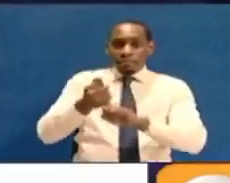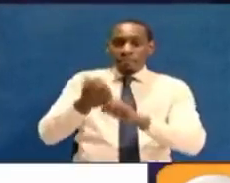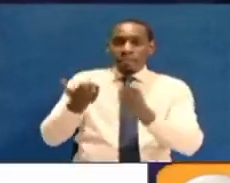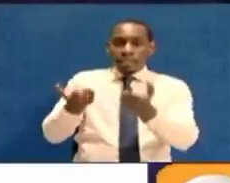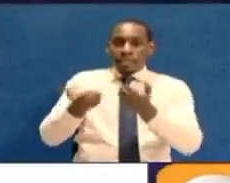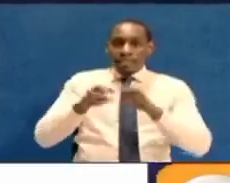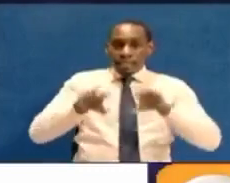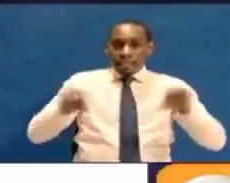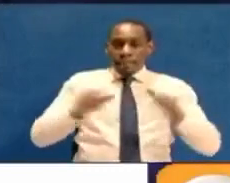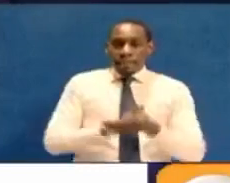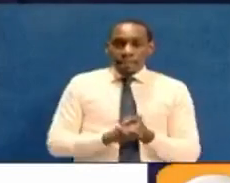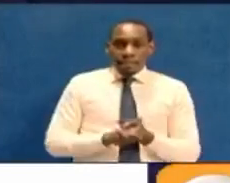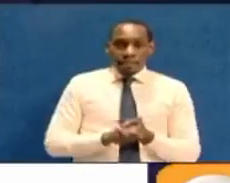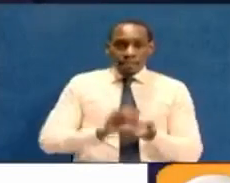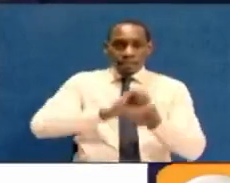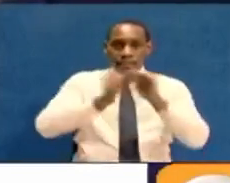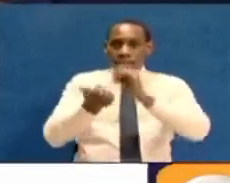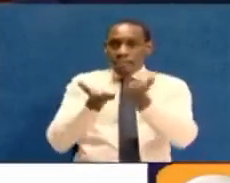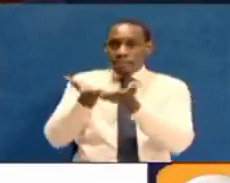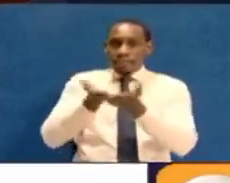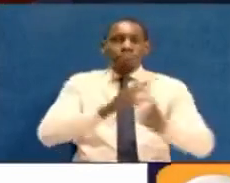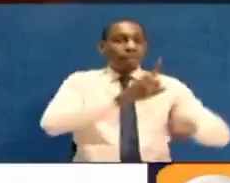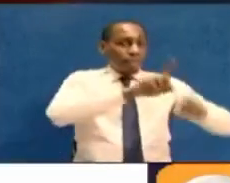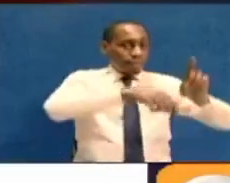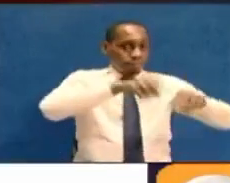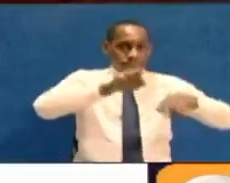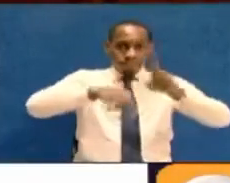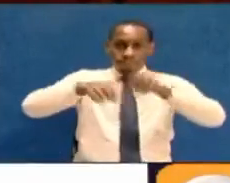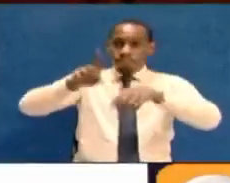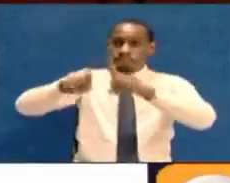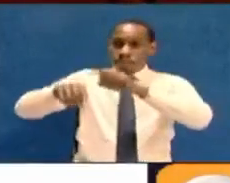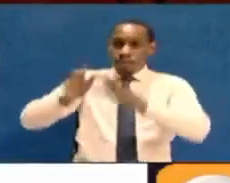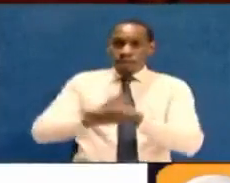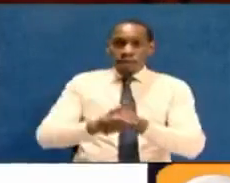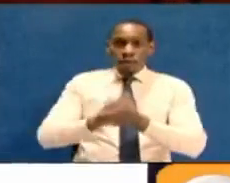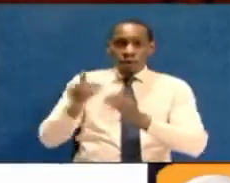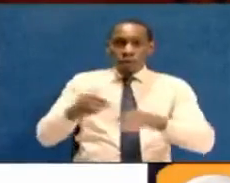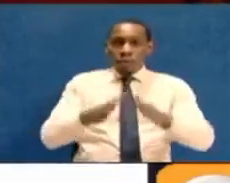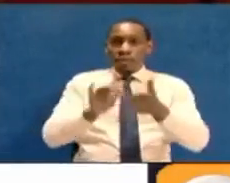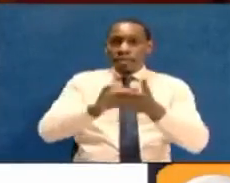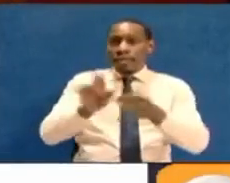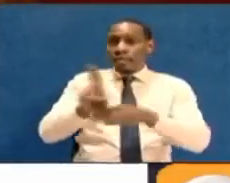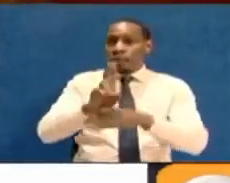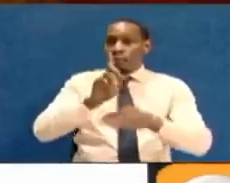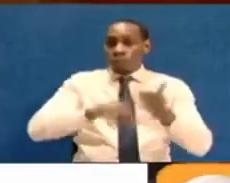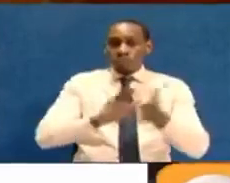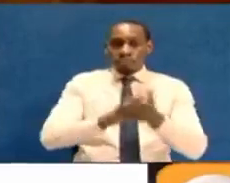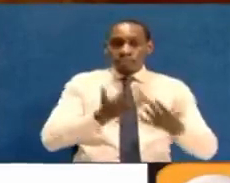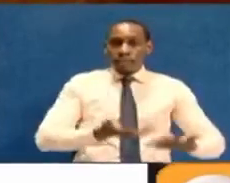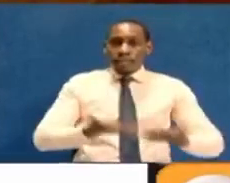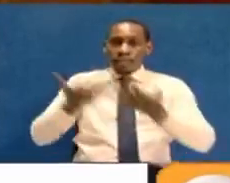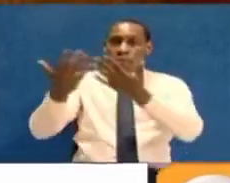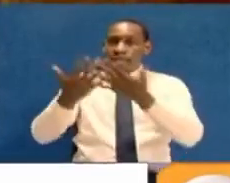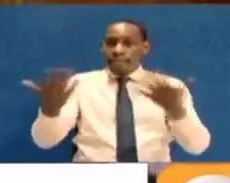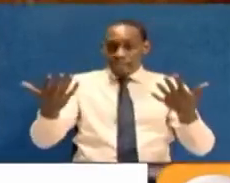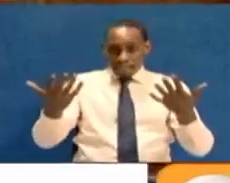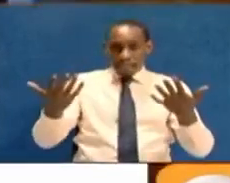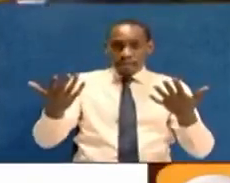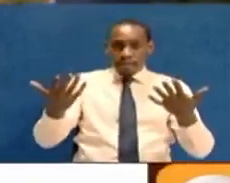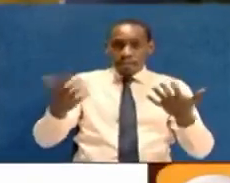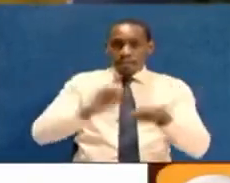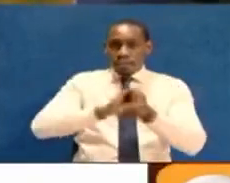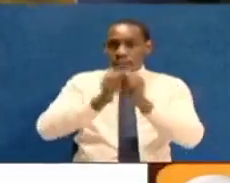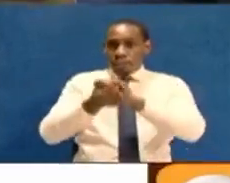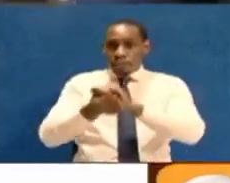So we were trying to de-risk the business by diversification. And one of the avenues we were using was cargo, to move it